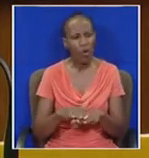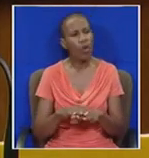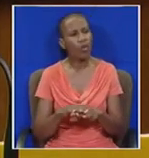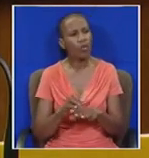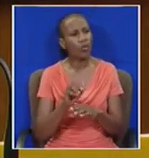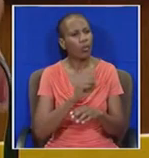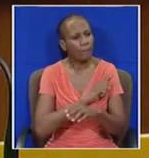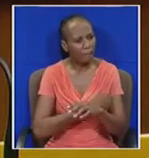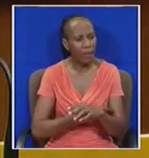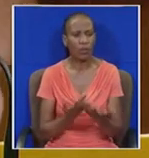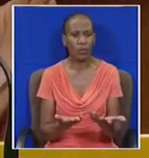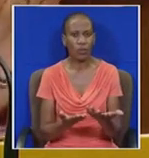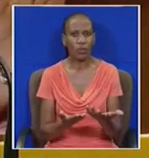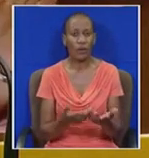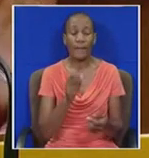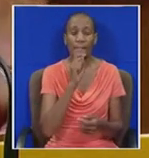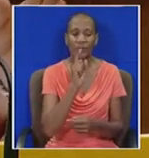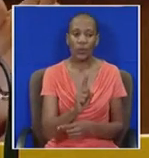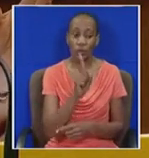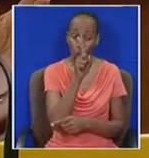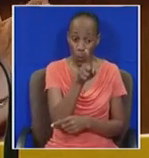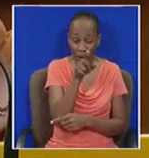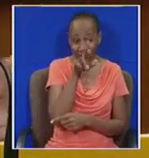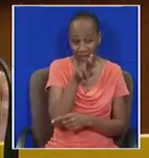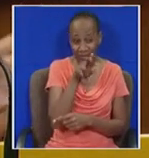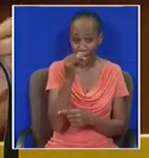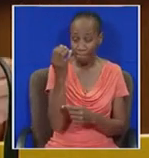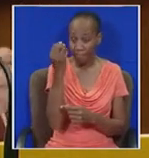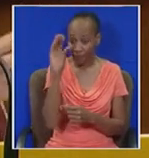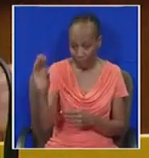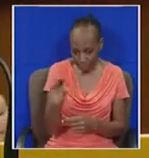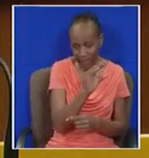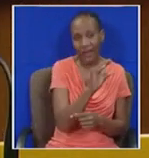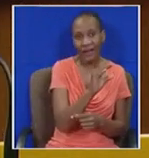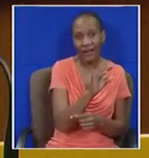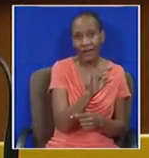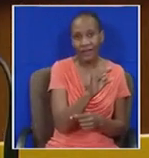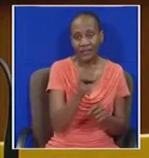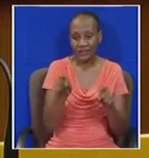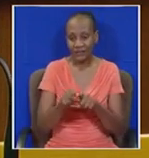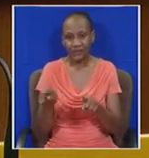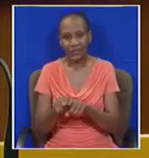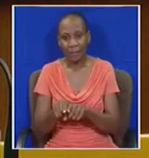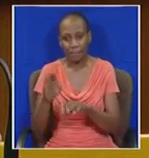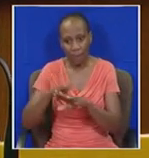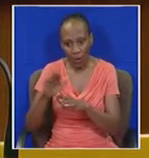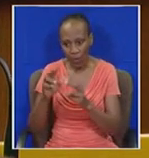economy, meaning for every R1 of investment, there's R1.13 in real